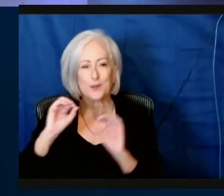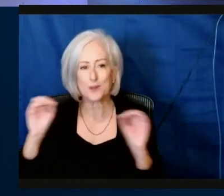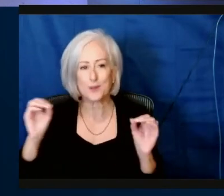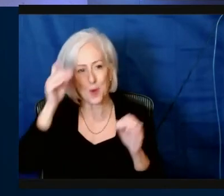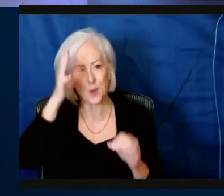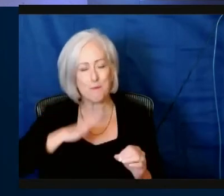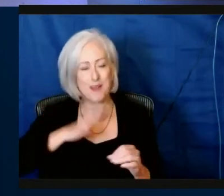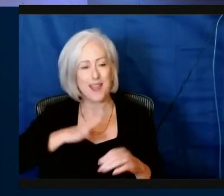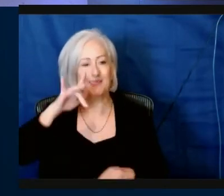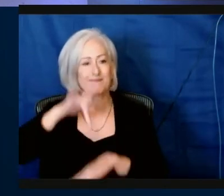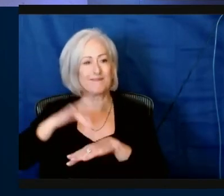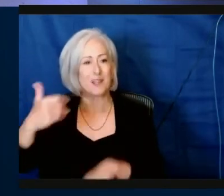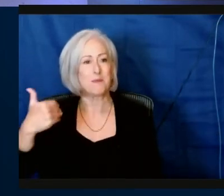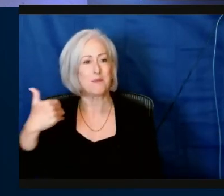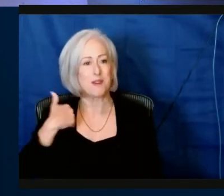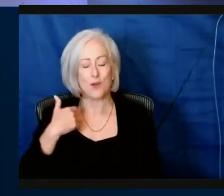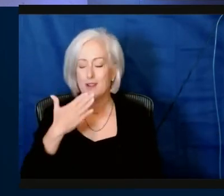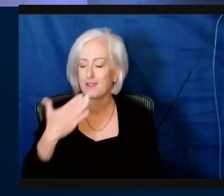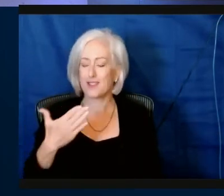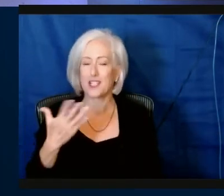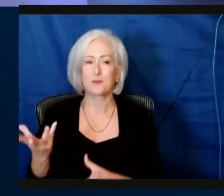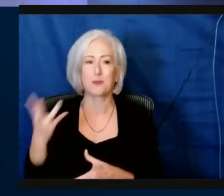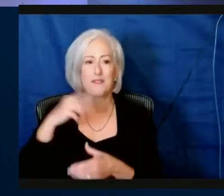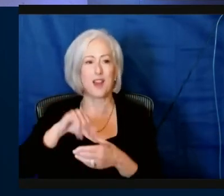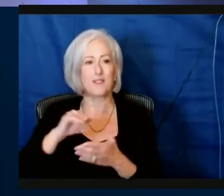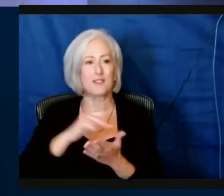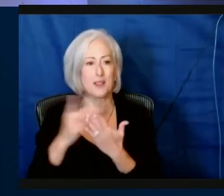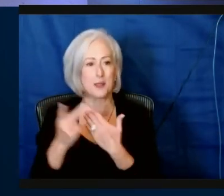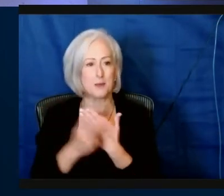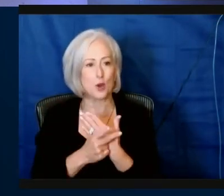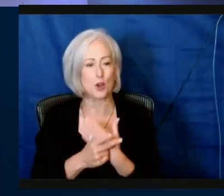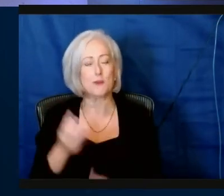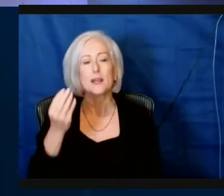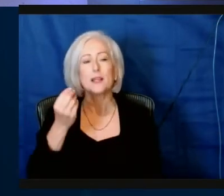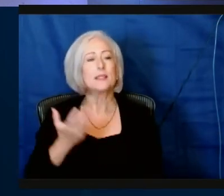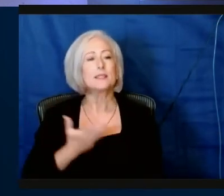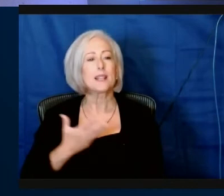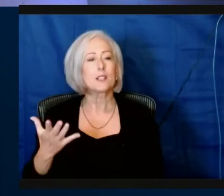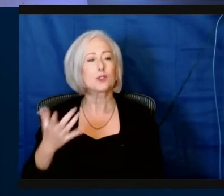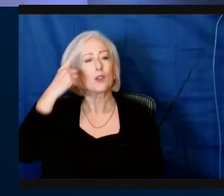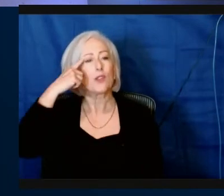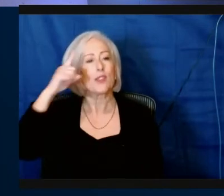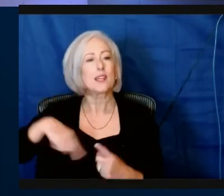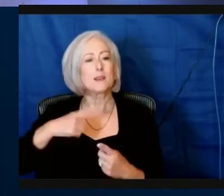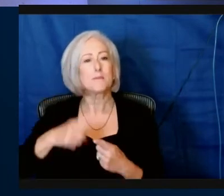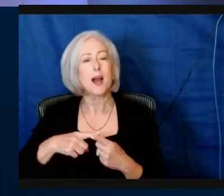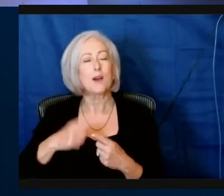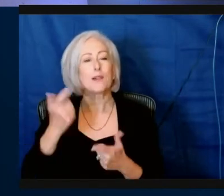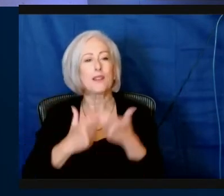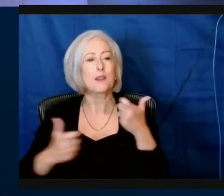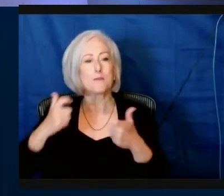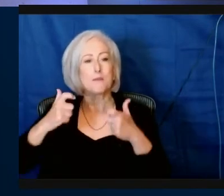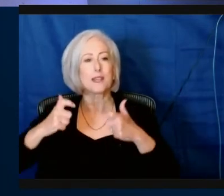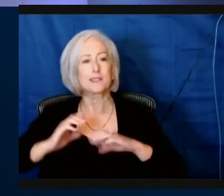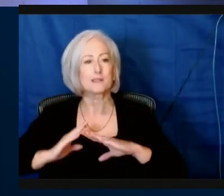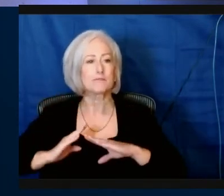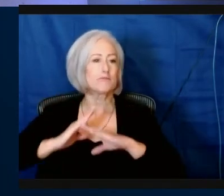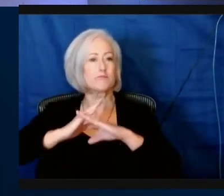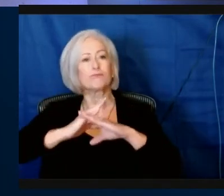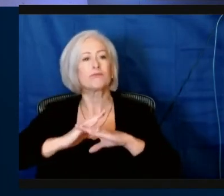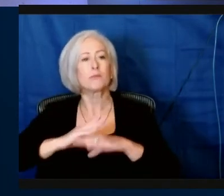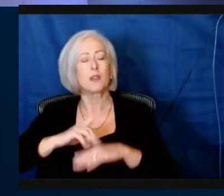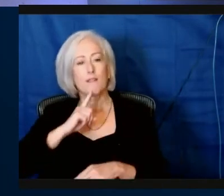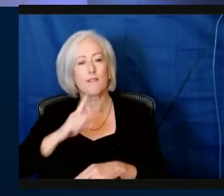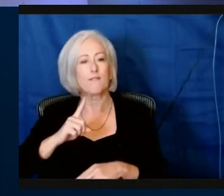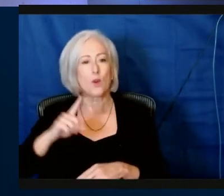of that program. So tell us what you think the biggest obstacle is to space travel for man to